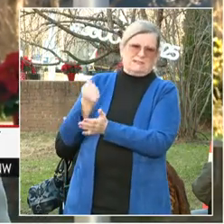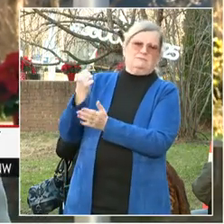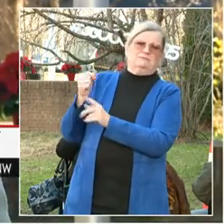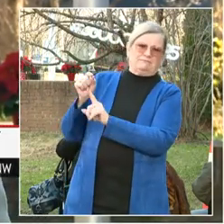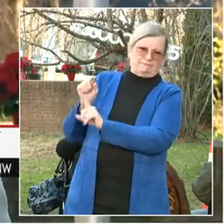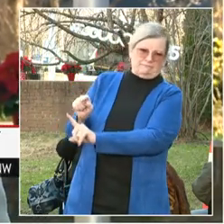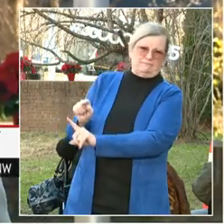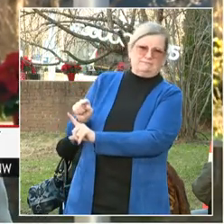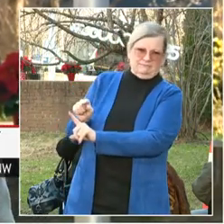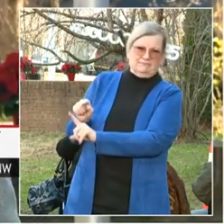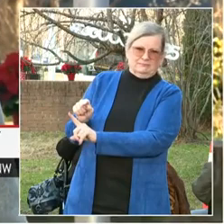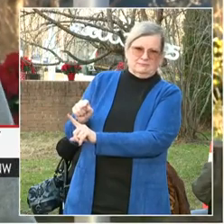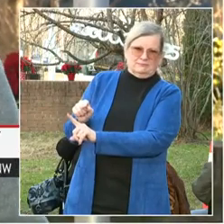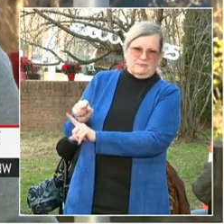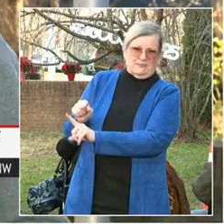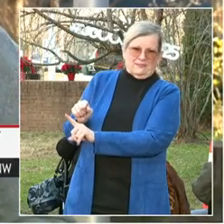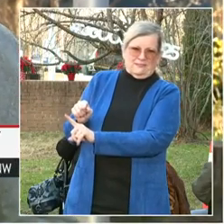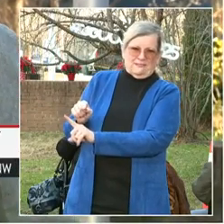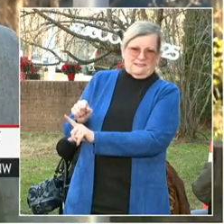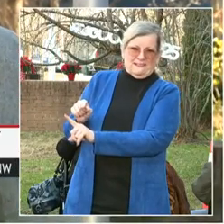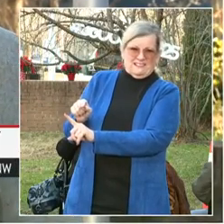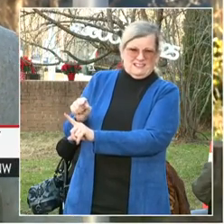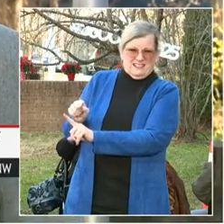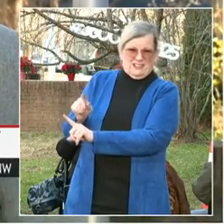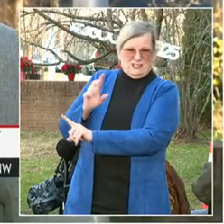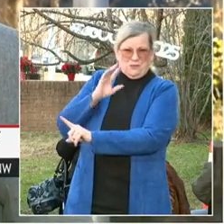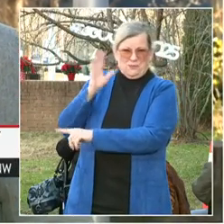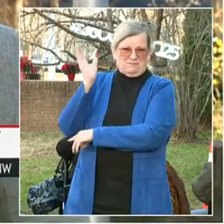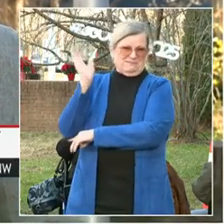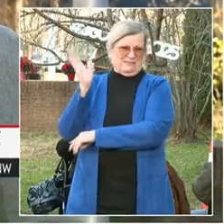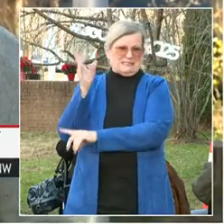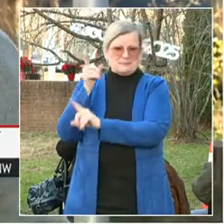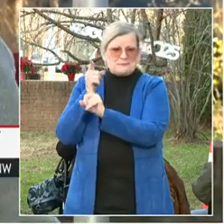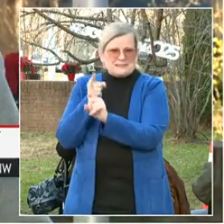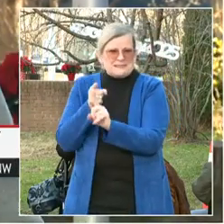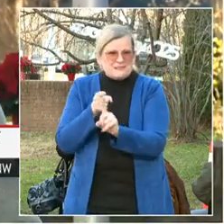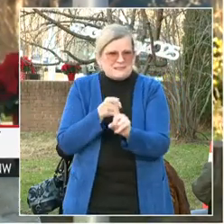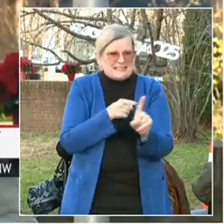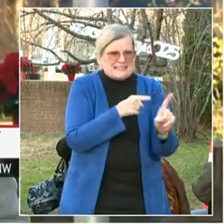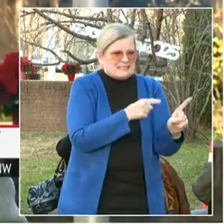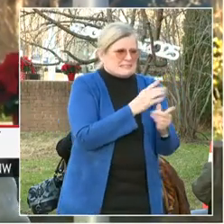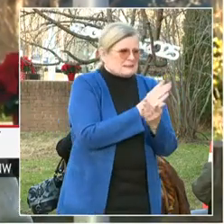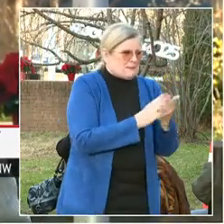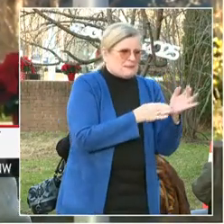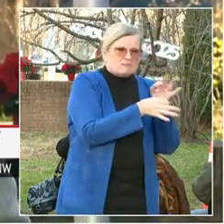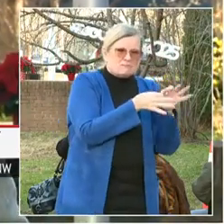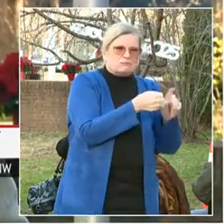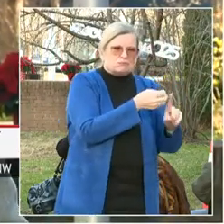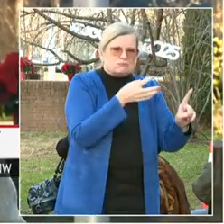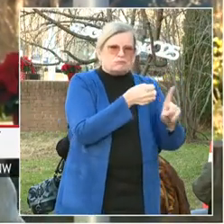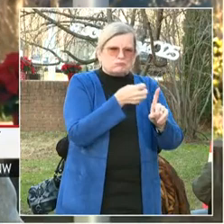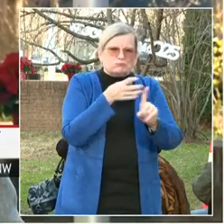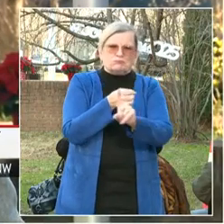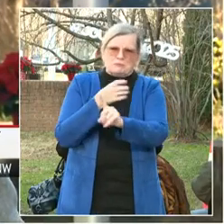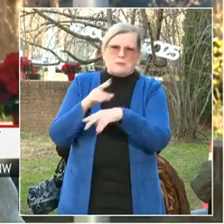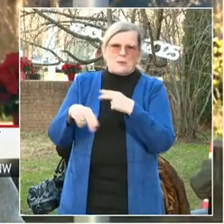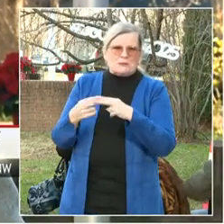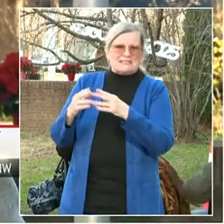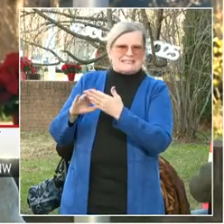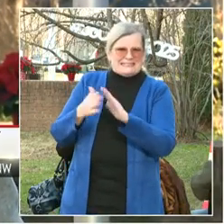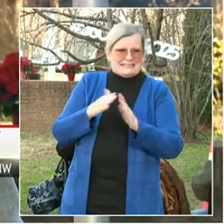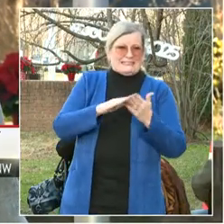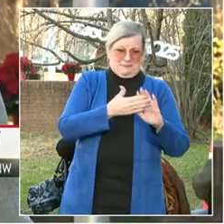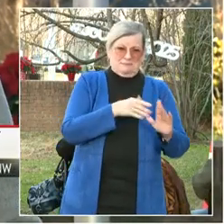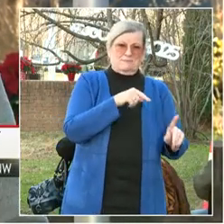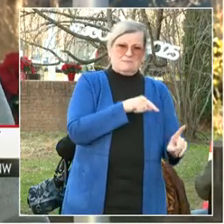OP, who are going to speak specifically about this part of the city and this planning area, I want